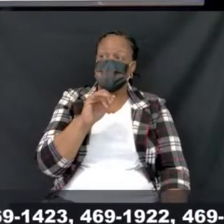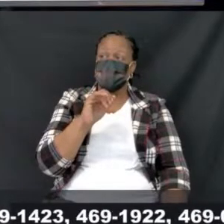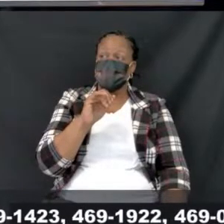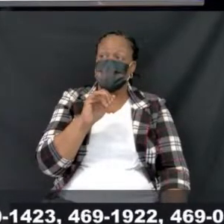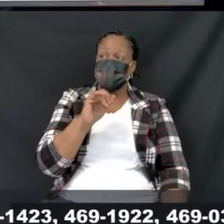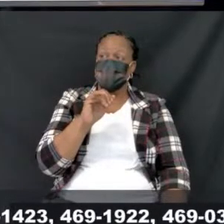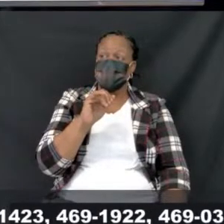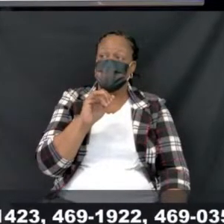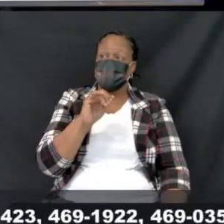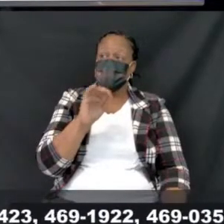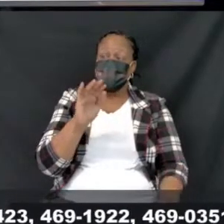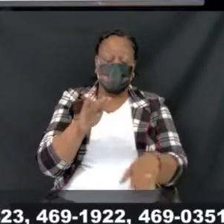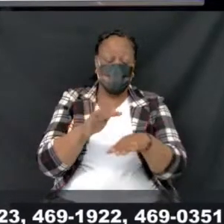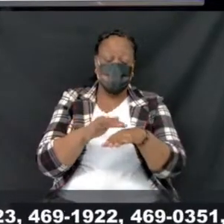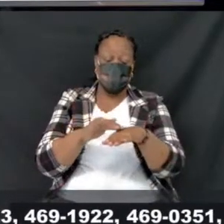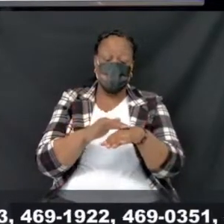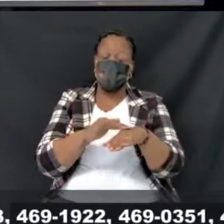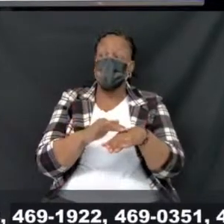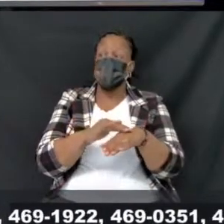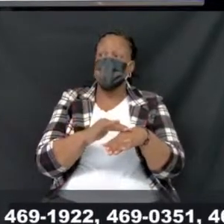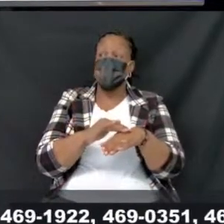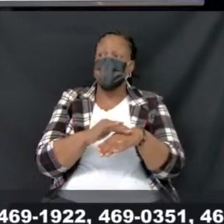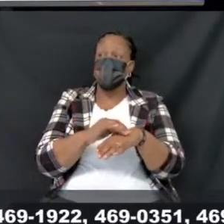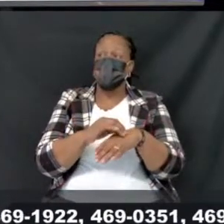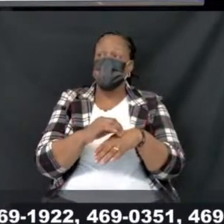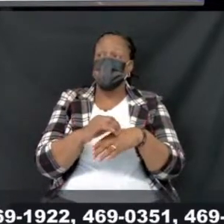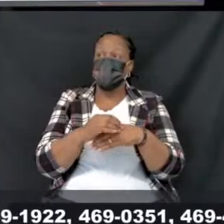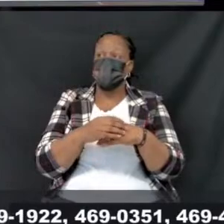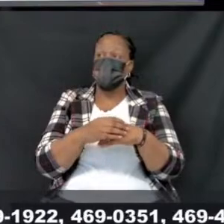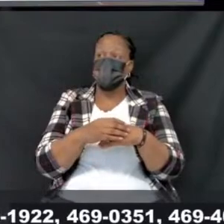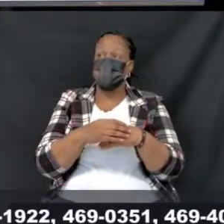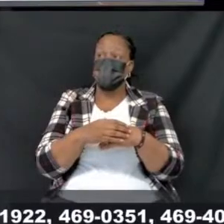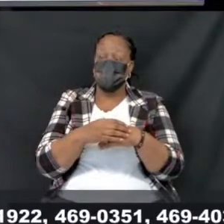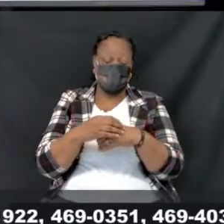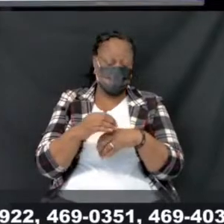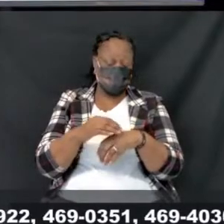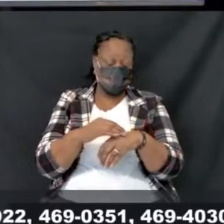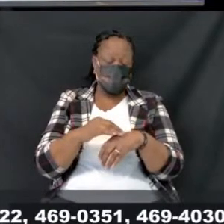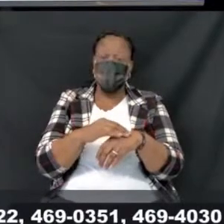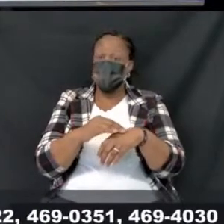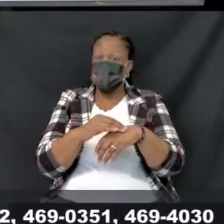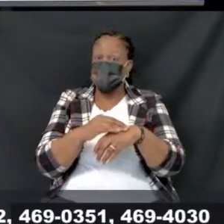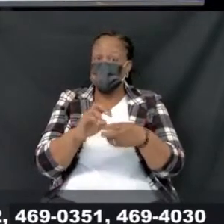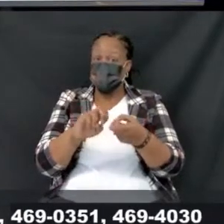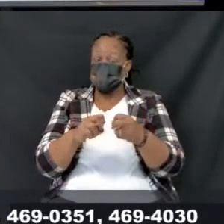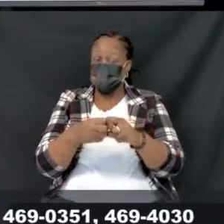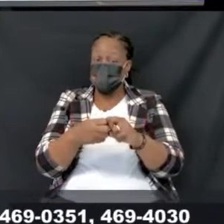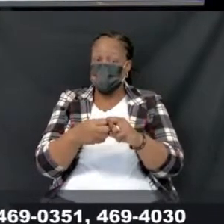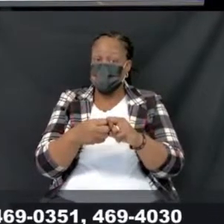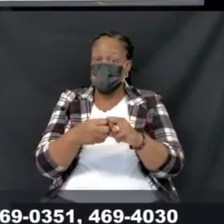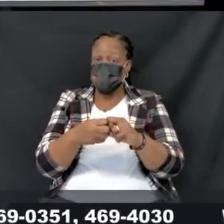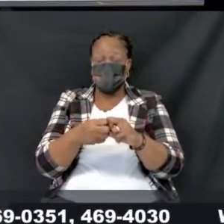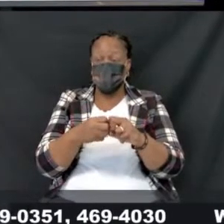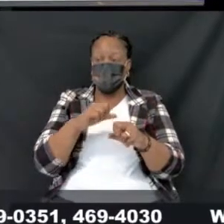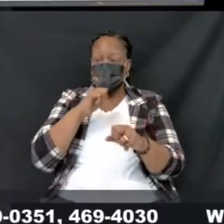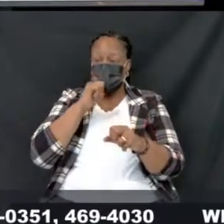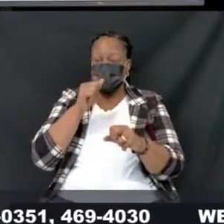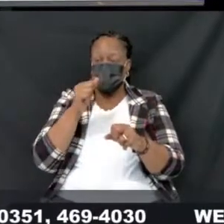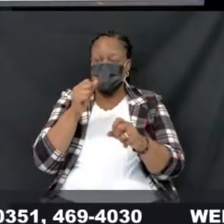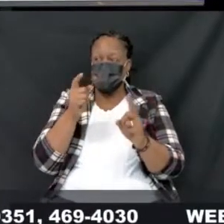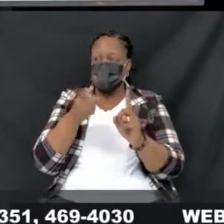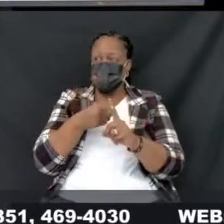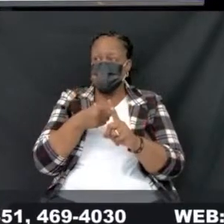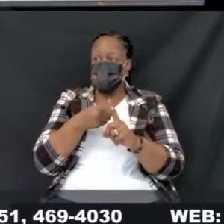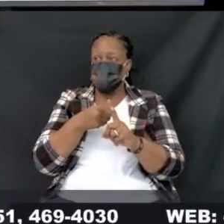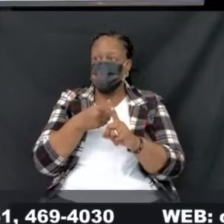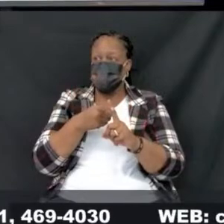skin condition. The details I can't give you right now, and I don't know of any relationship to COVID-19. But it's something that whoever is